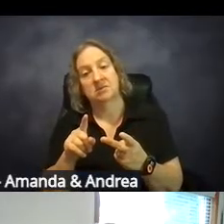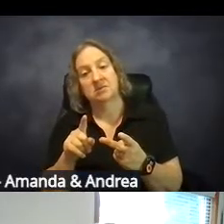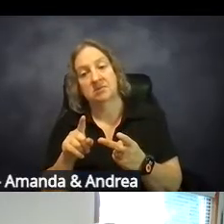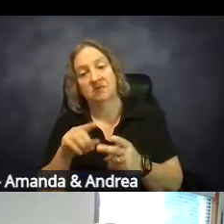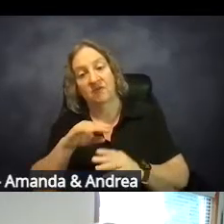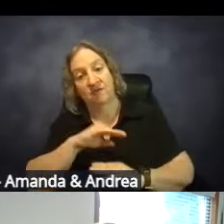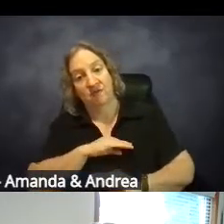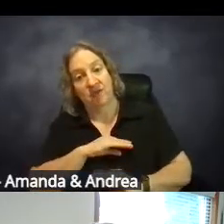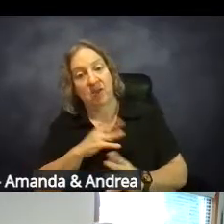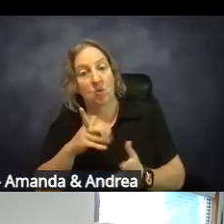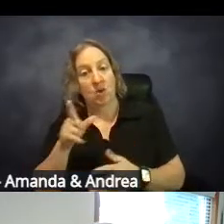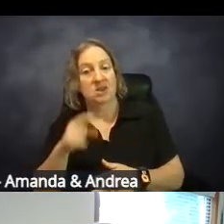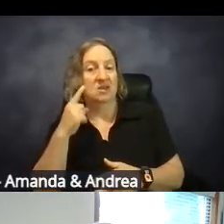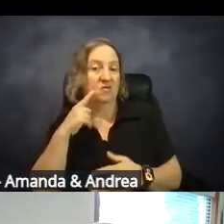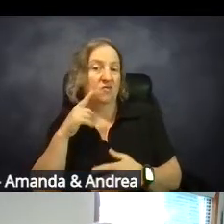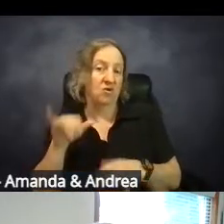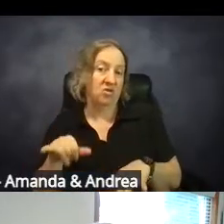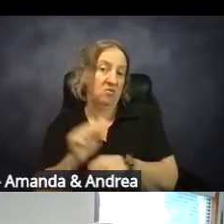effort.